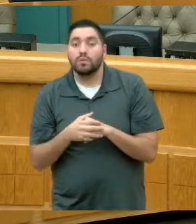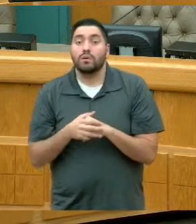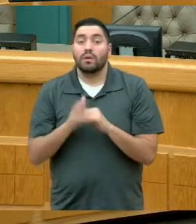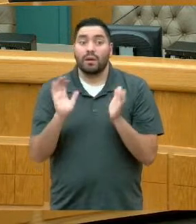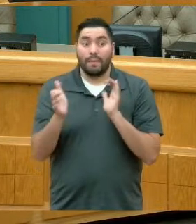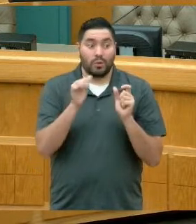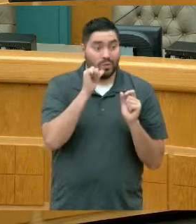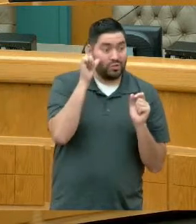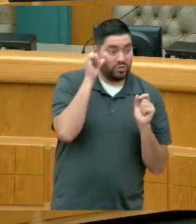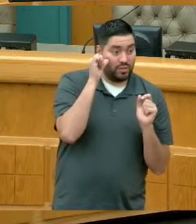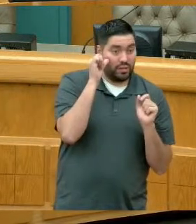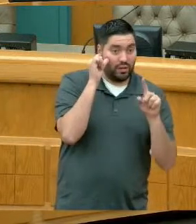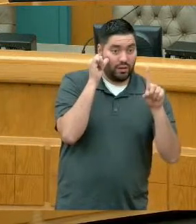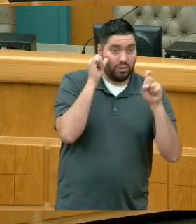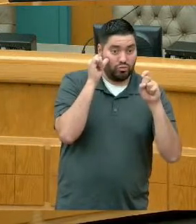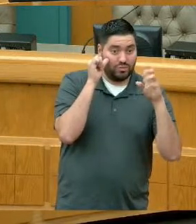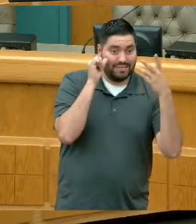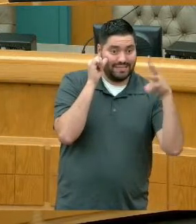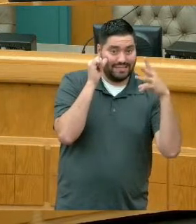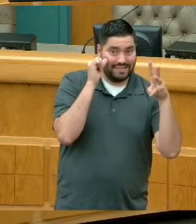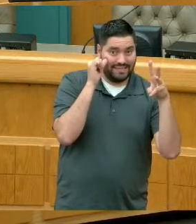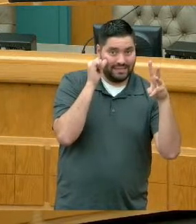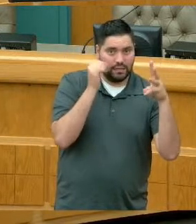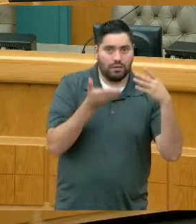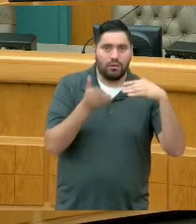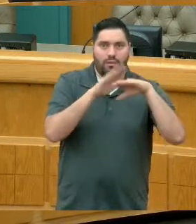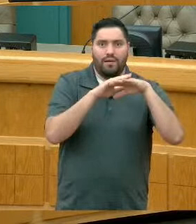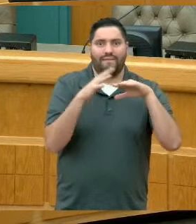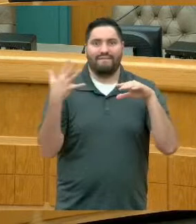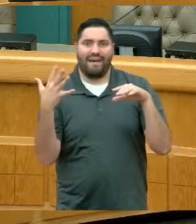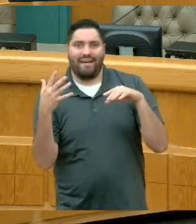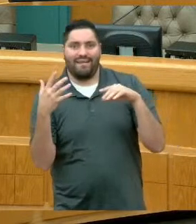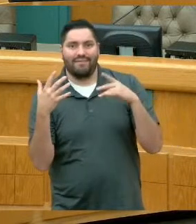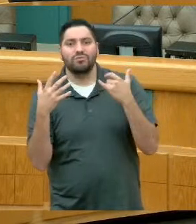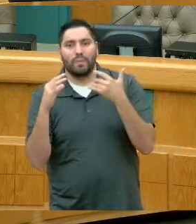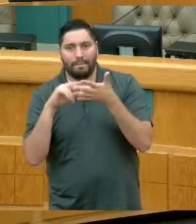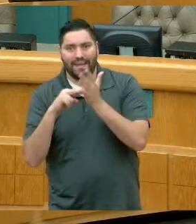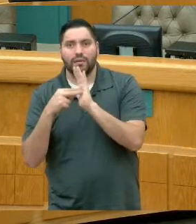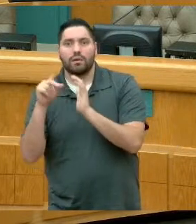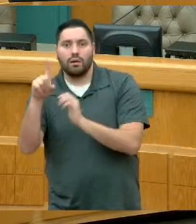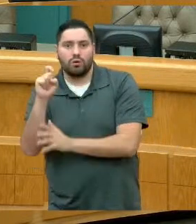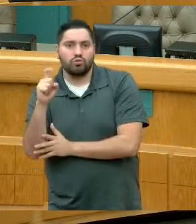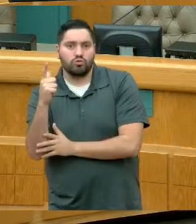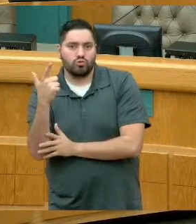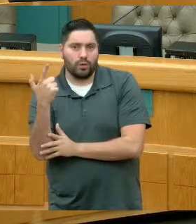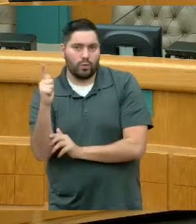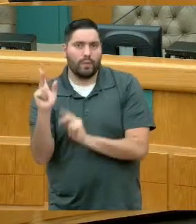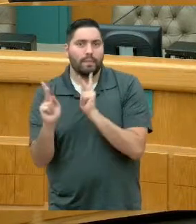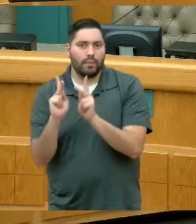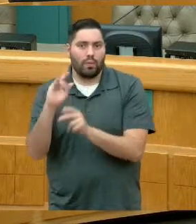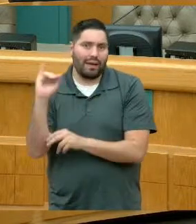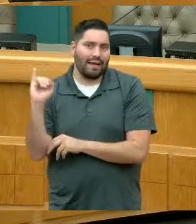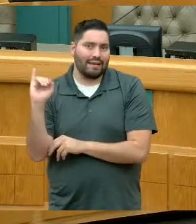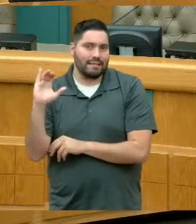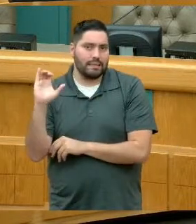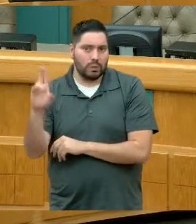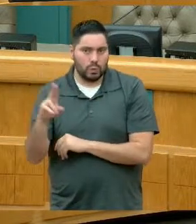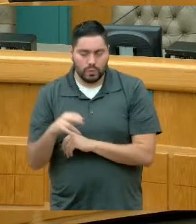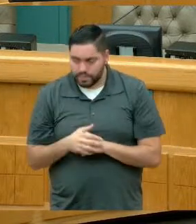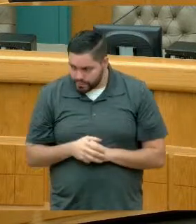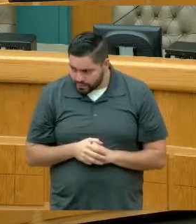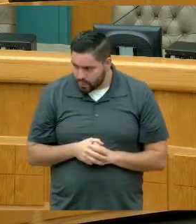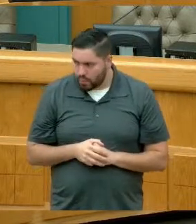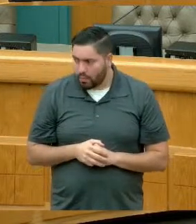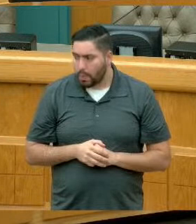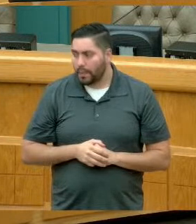is worse than the others, and so they're in intensive care. That's 5 more persons than yesterday. Yesterday we had